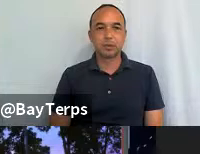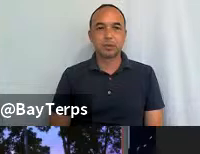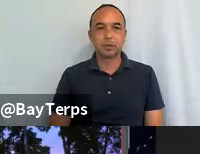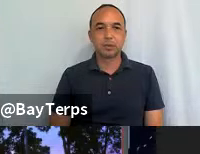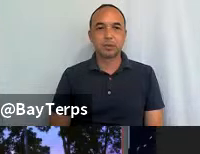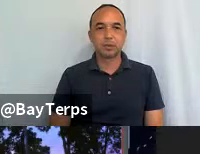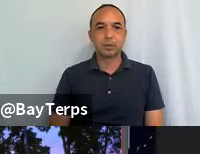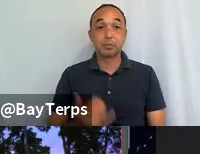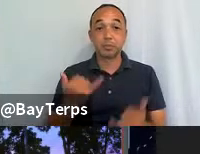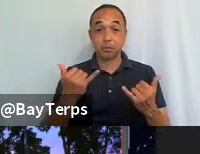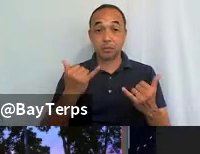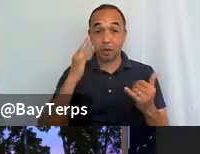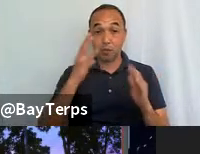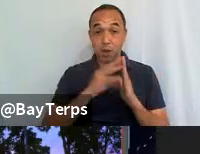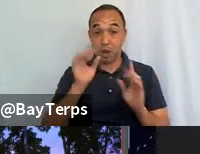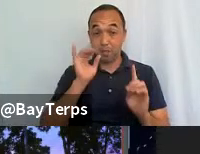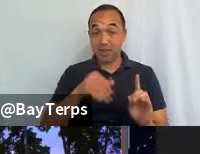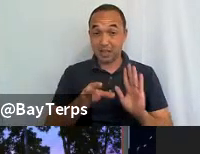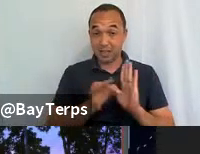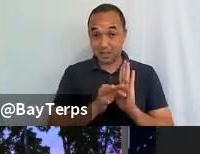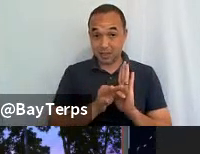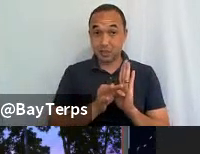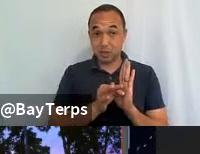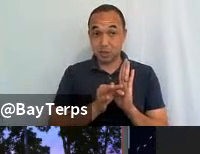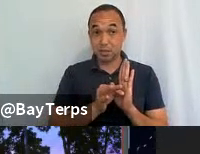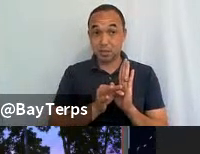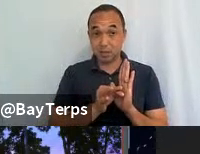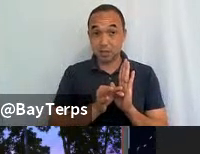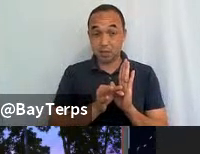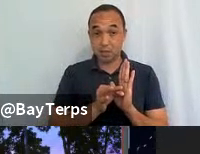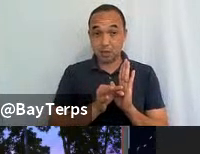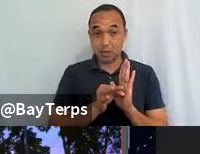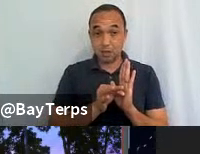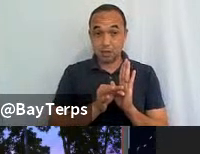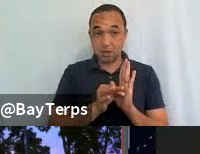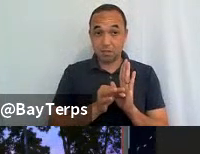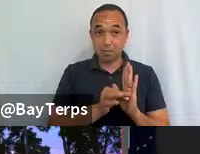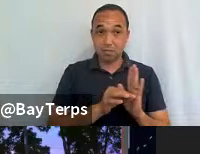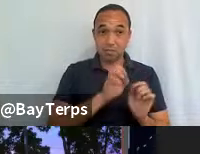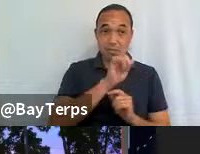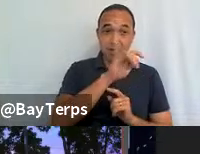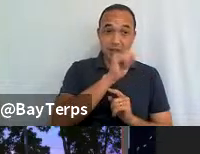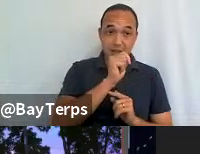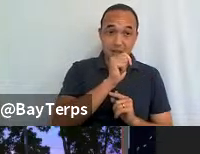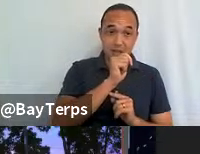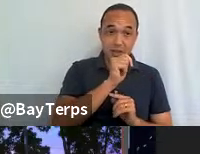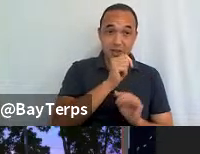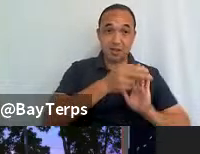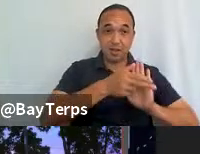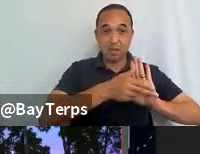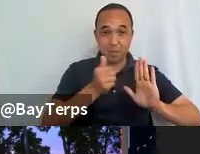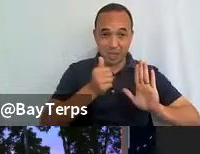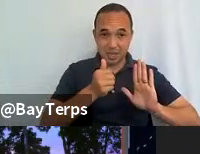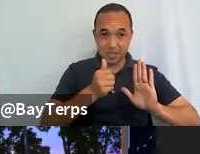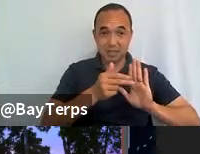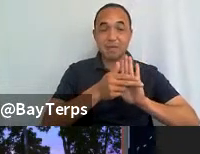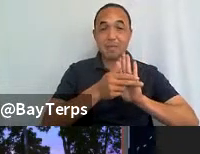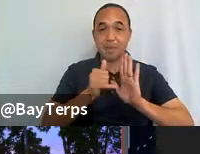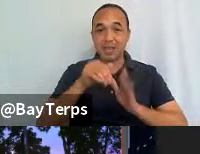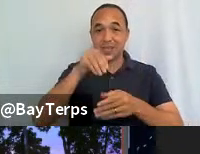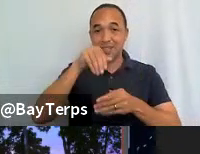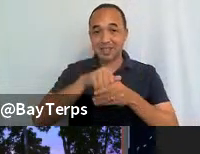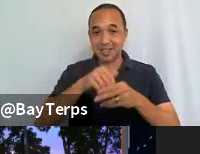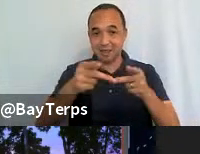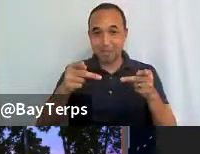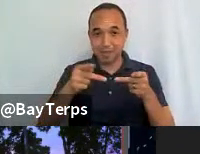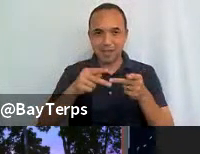this selection and edit, paste special, paste in place. What that will